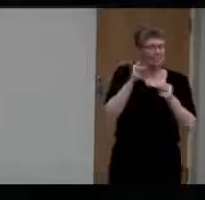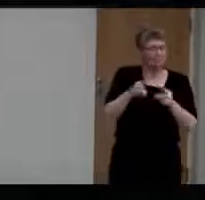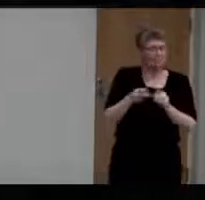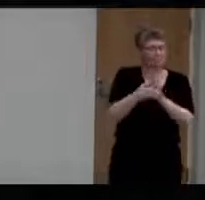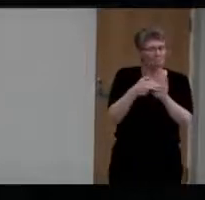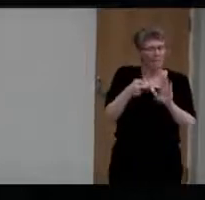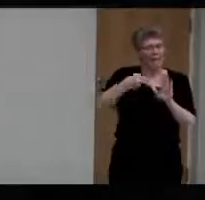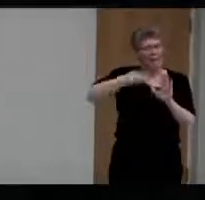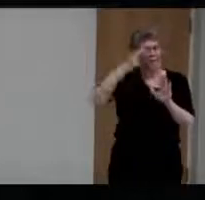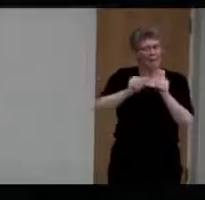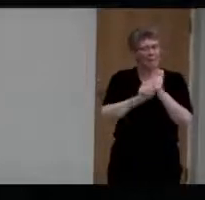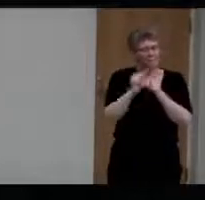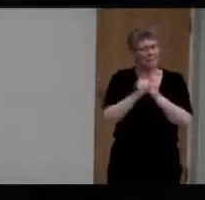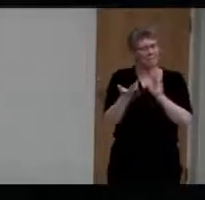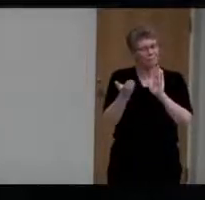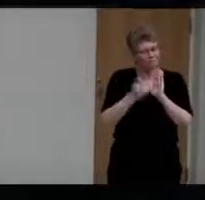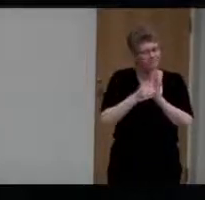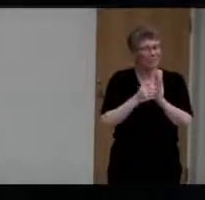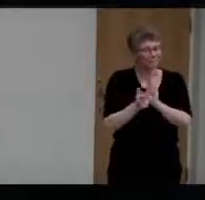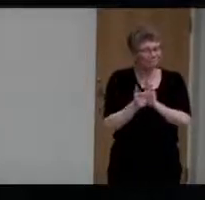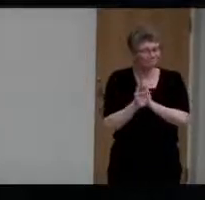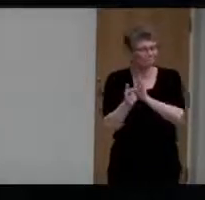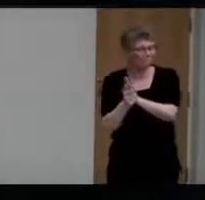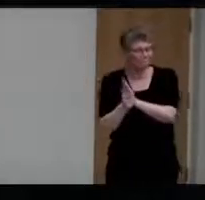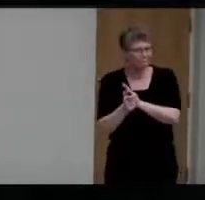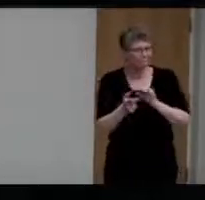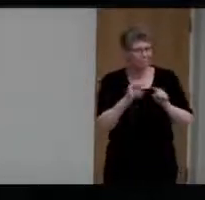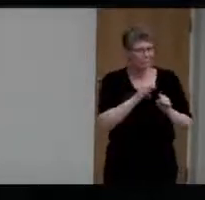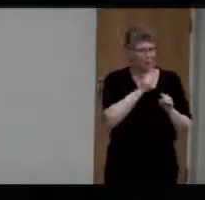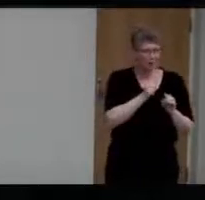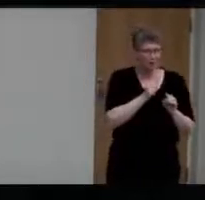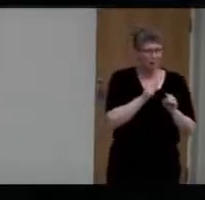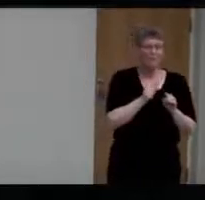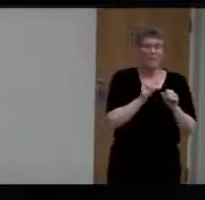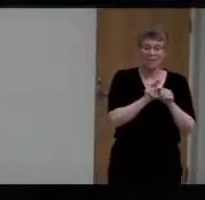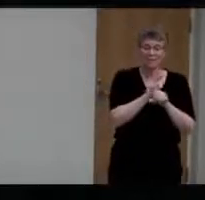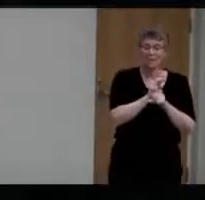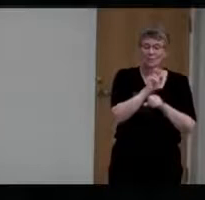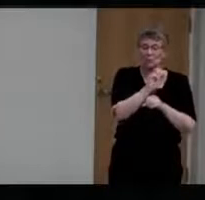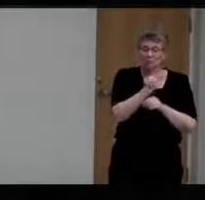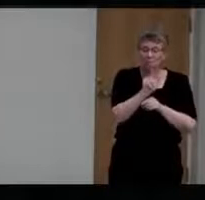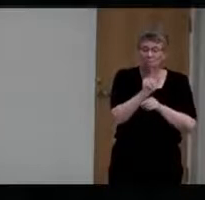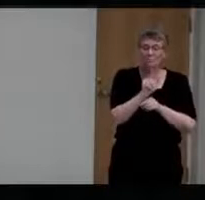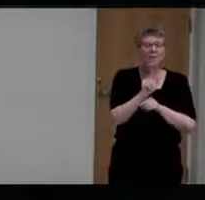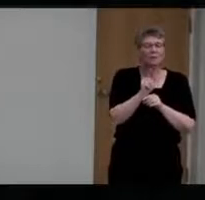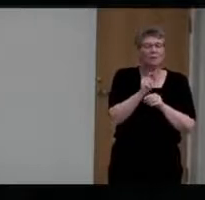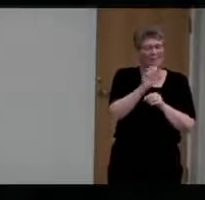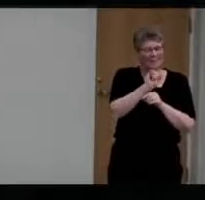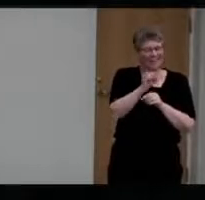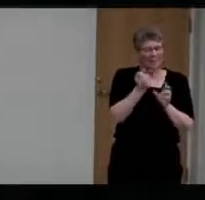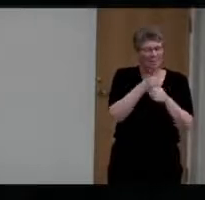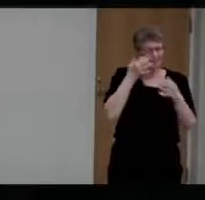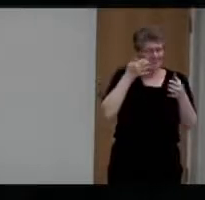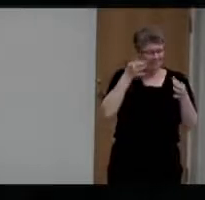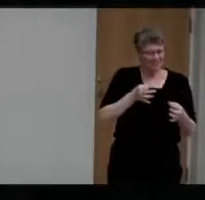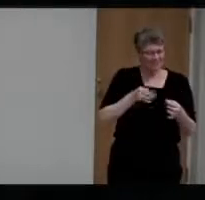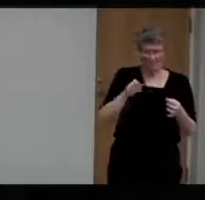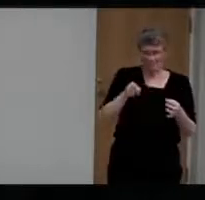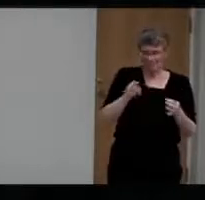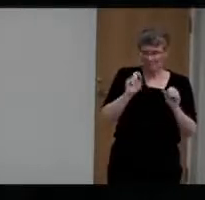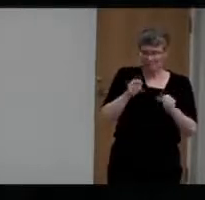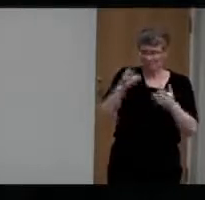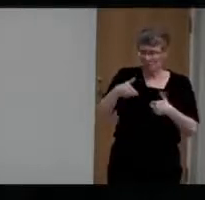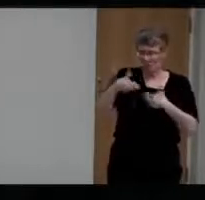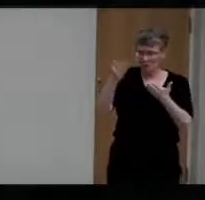then based on those criteria, you're looking at, okay, should this person get bail, or what kind of a sentence should this person get? And so you have people in